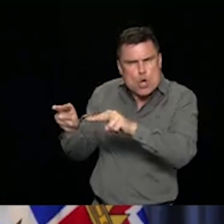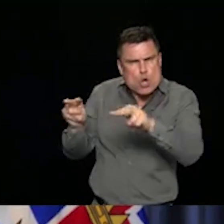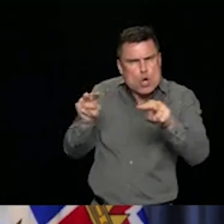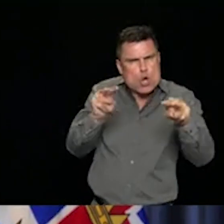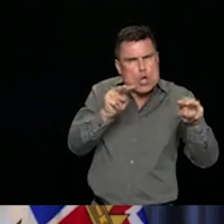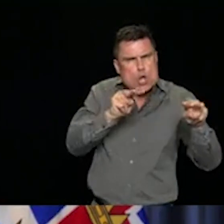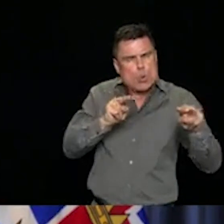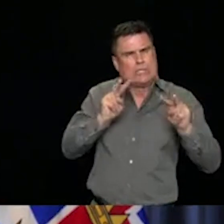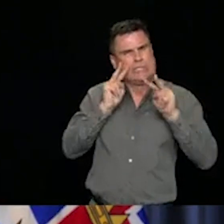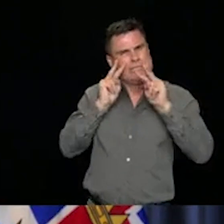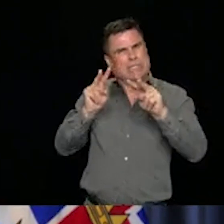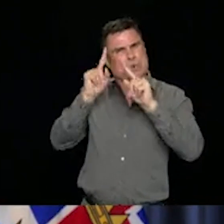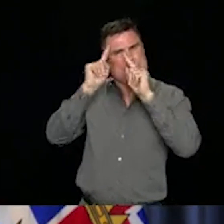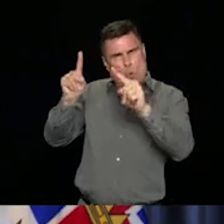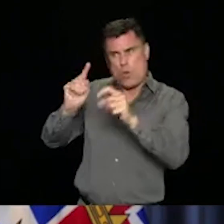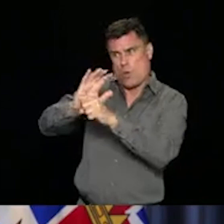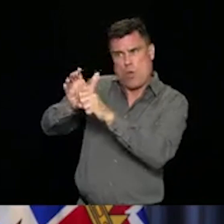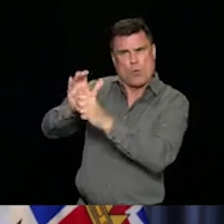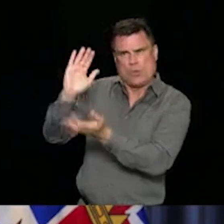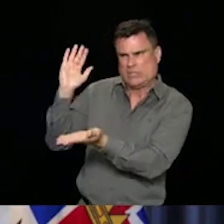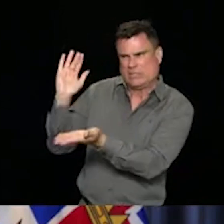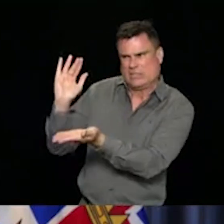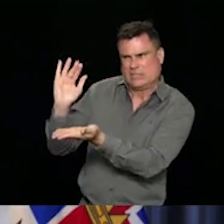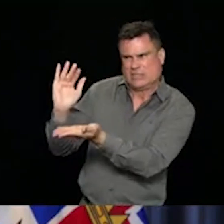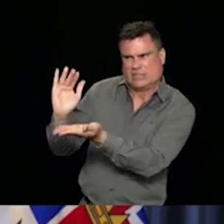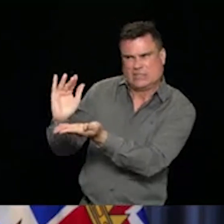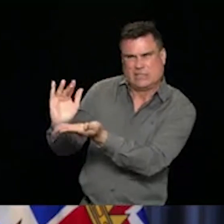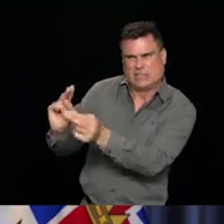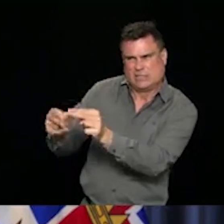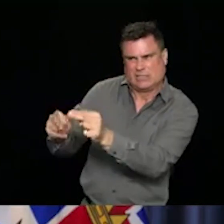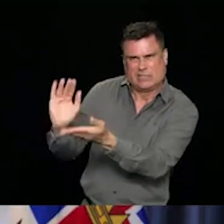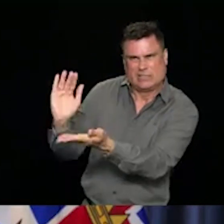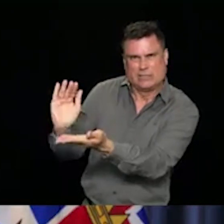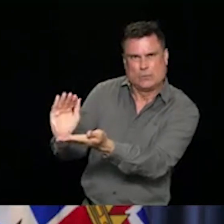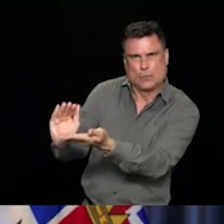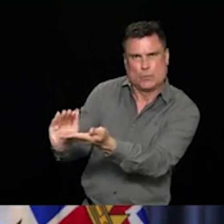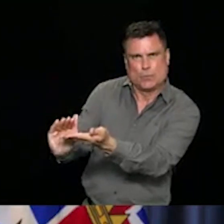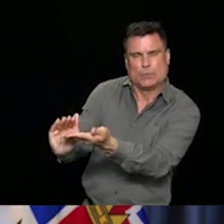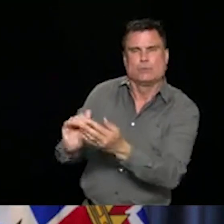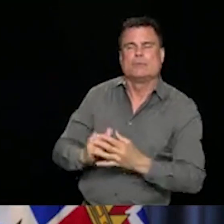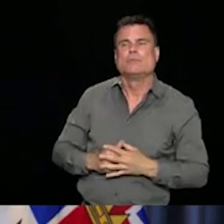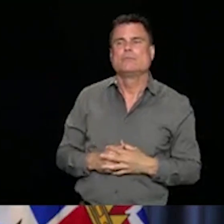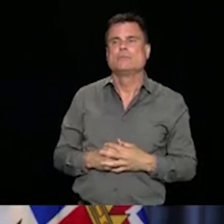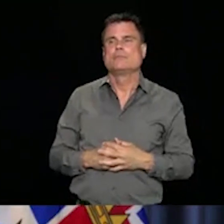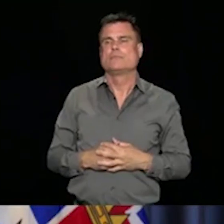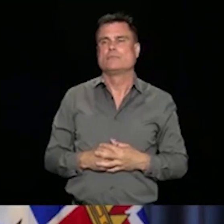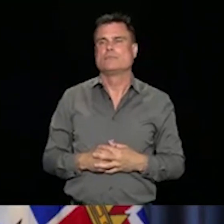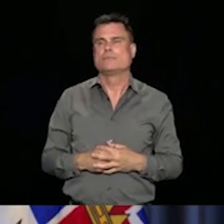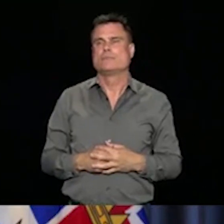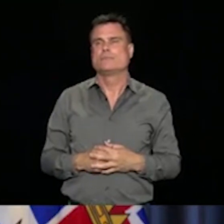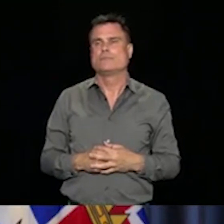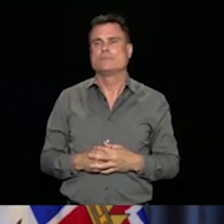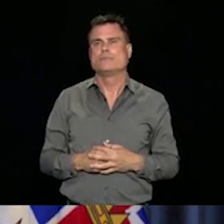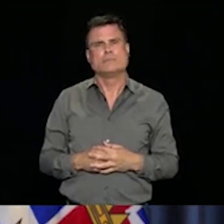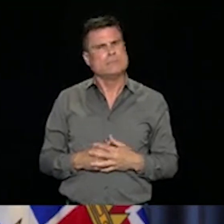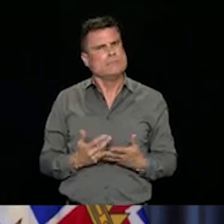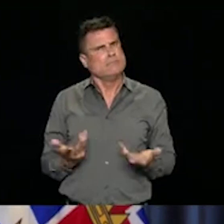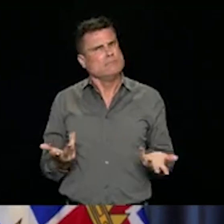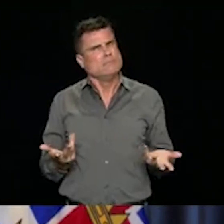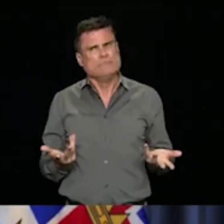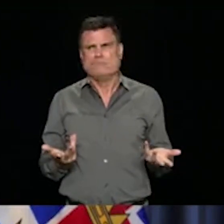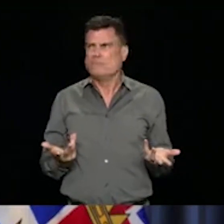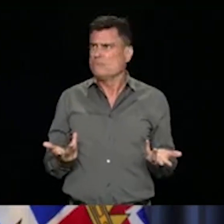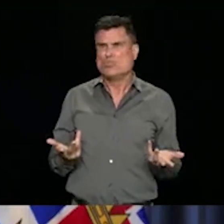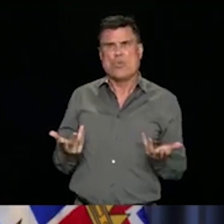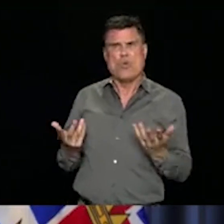But I think those are the things we like to see when British Columbians were asked to contribute to this